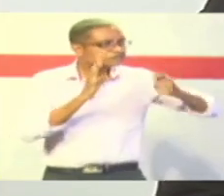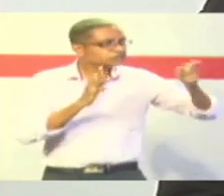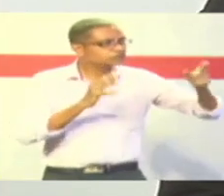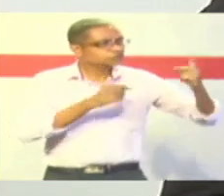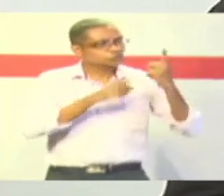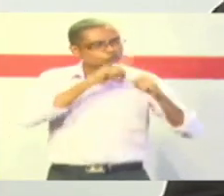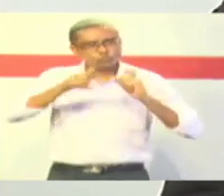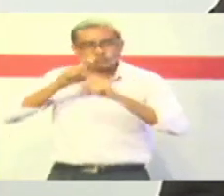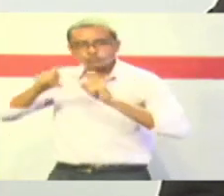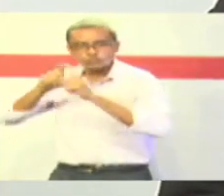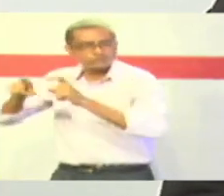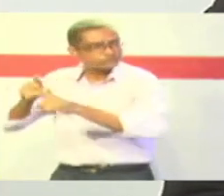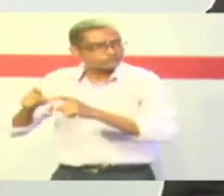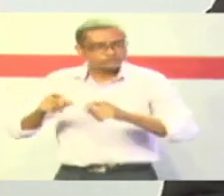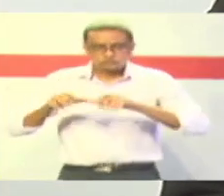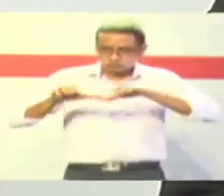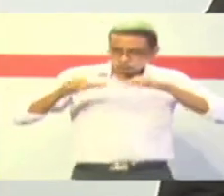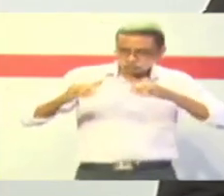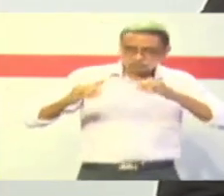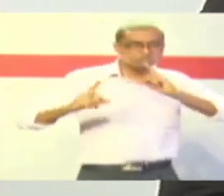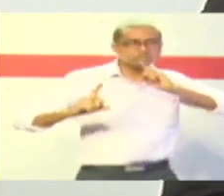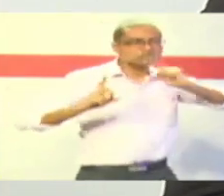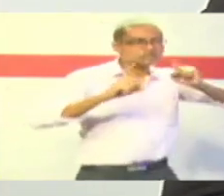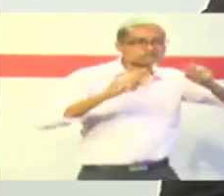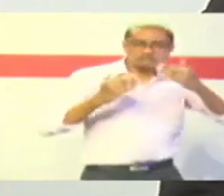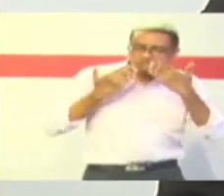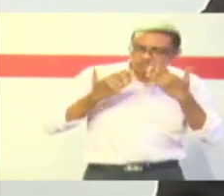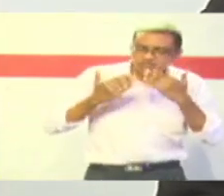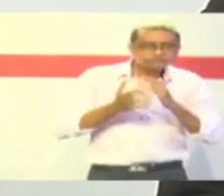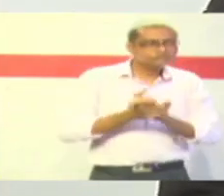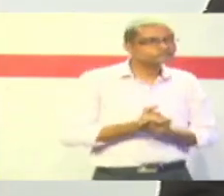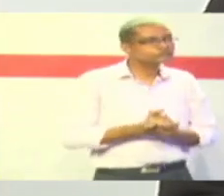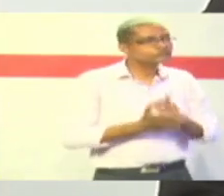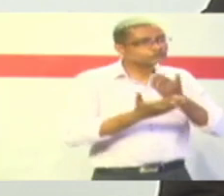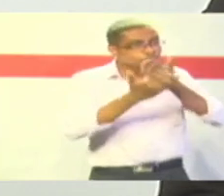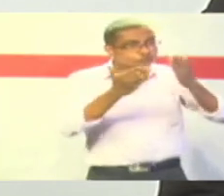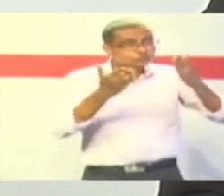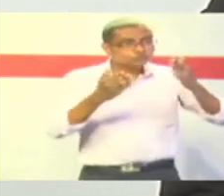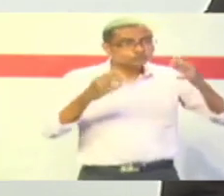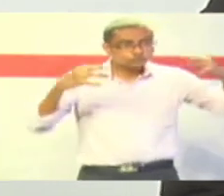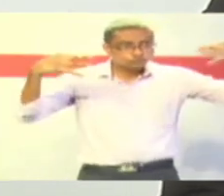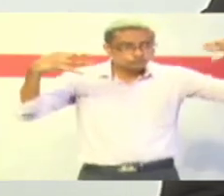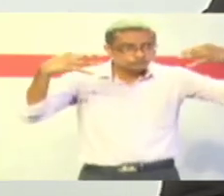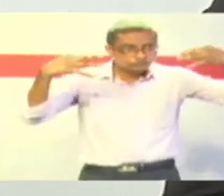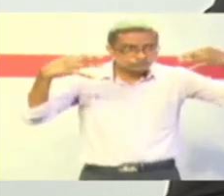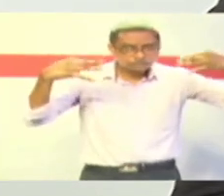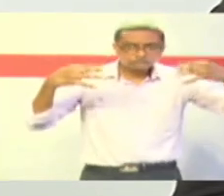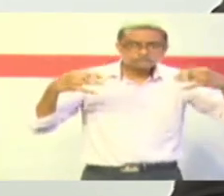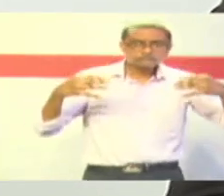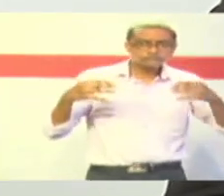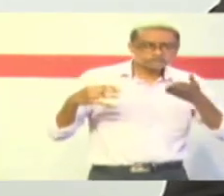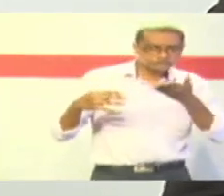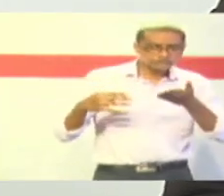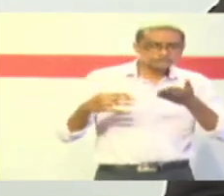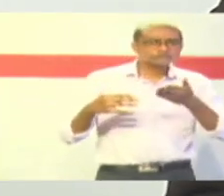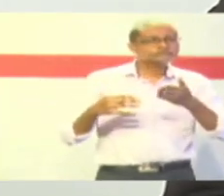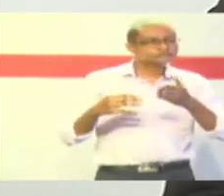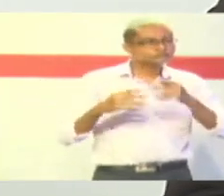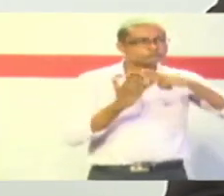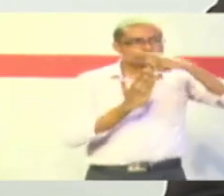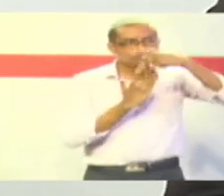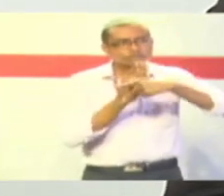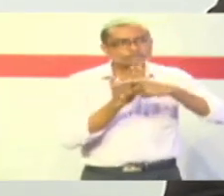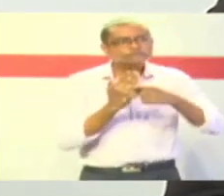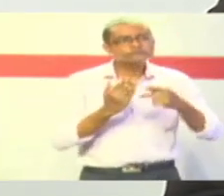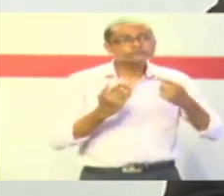engaging questions, our panelists for their responses, and you, our viewing and listening public, for tuning in to this update.